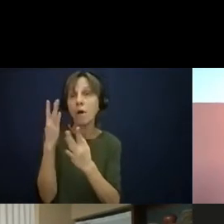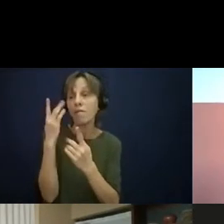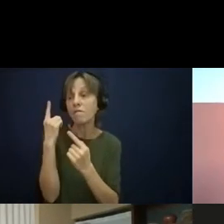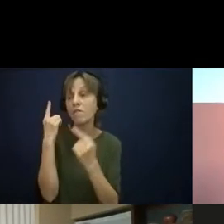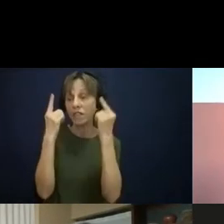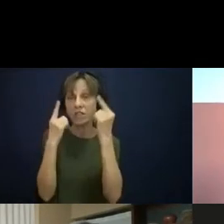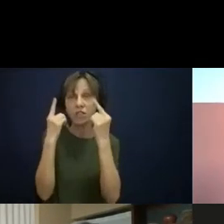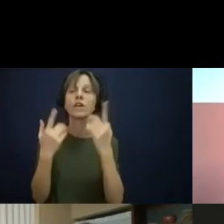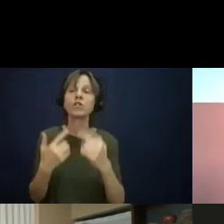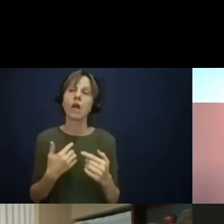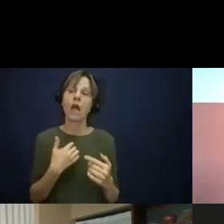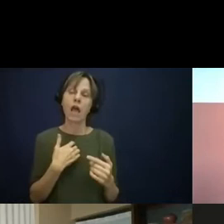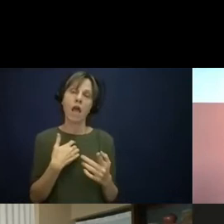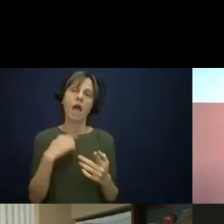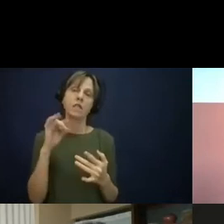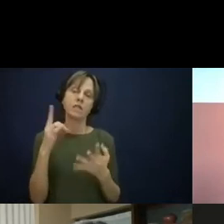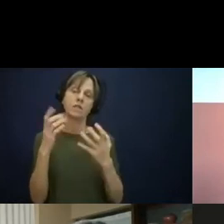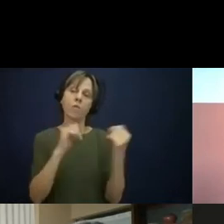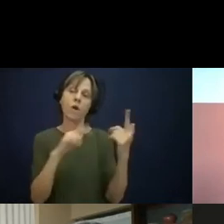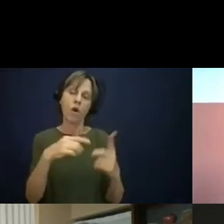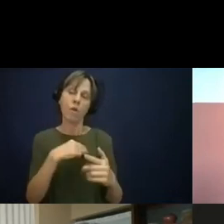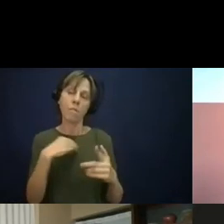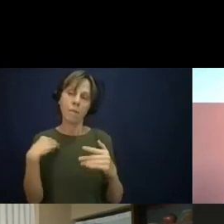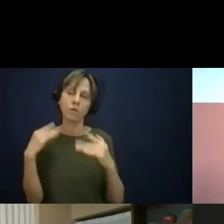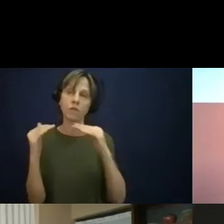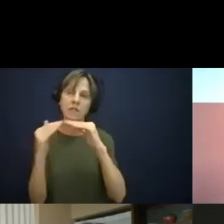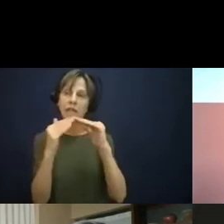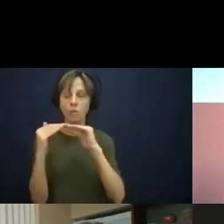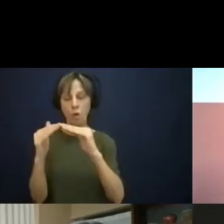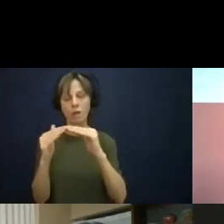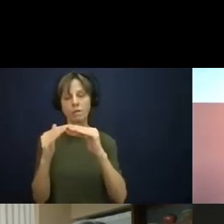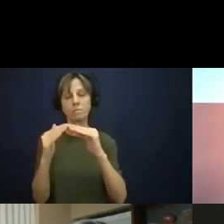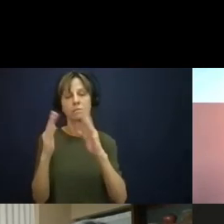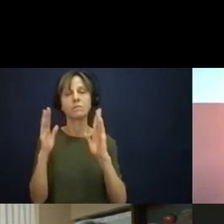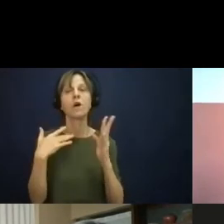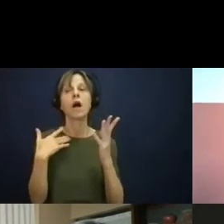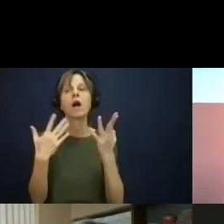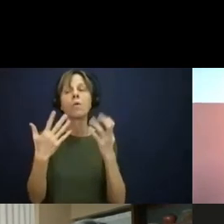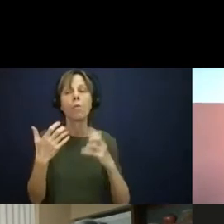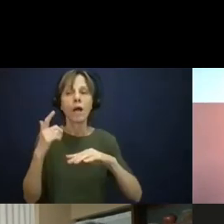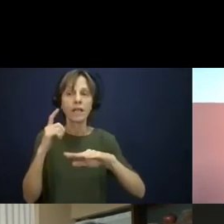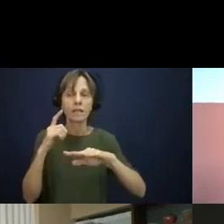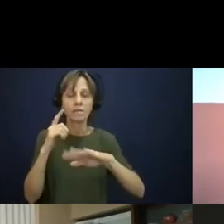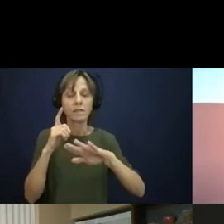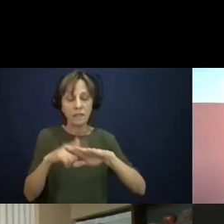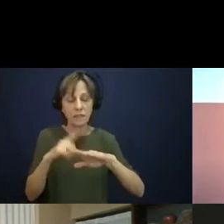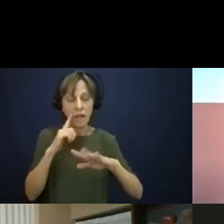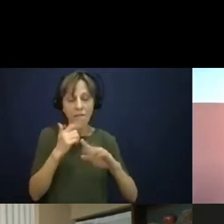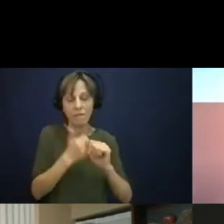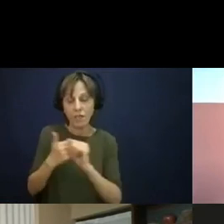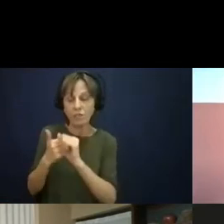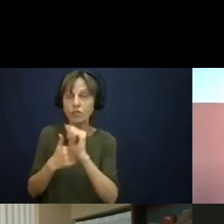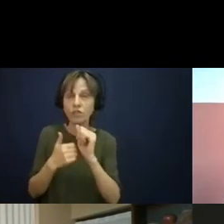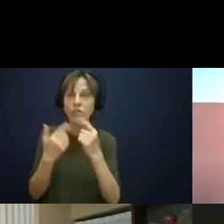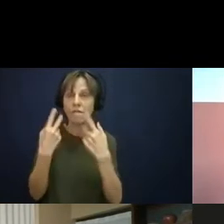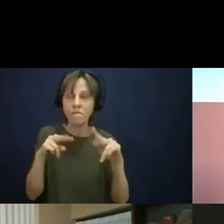all members to be welcomed as equals at the table, and I wanted the time of each of us to be valued as equally as possible. So